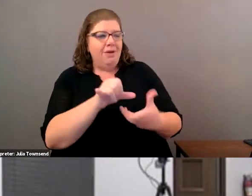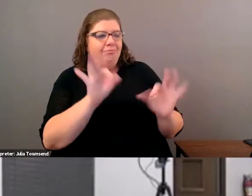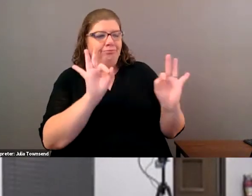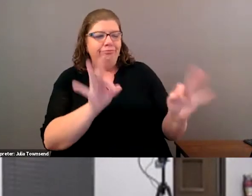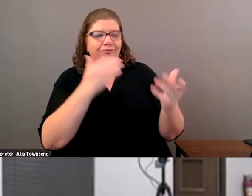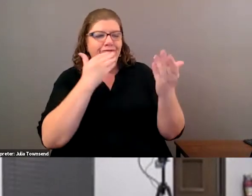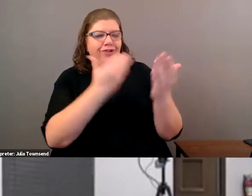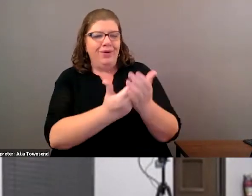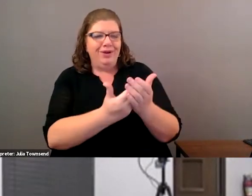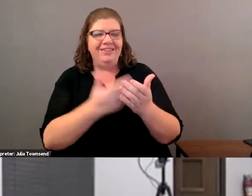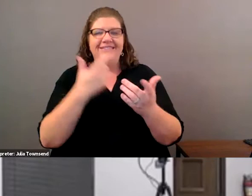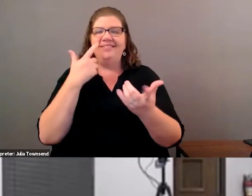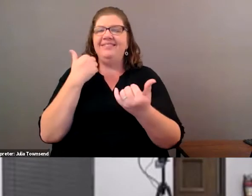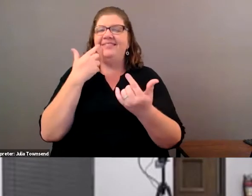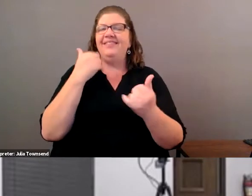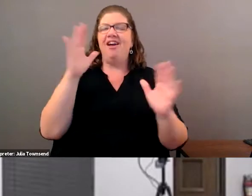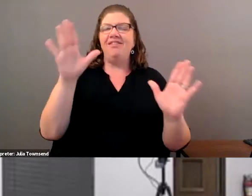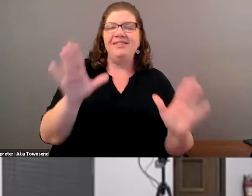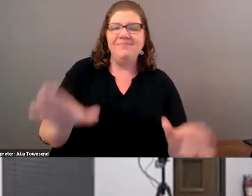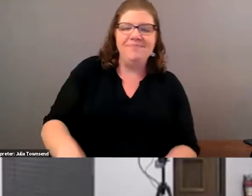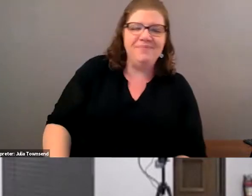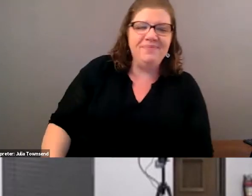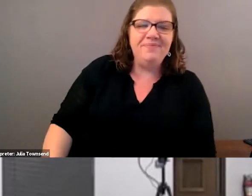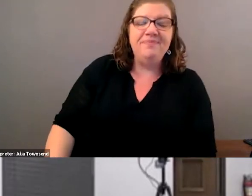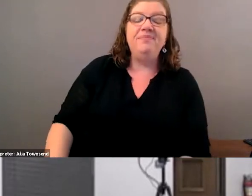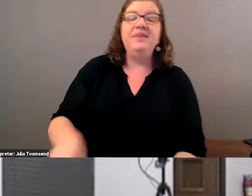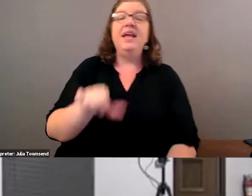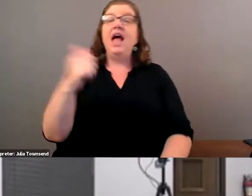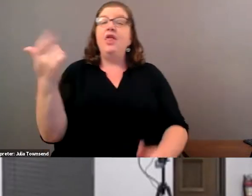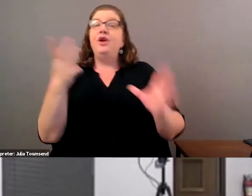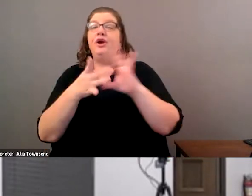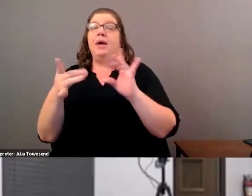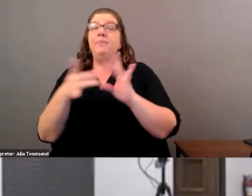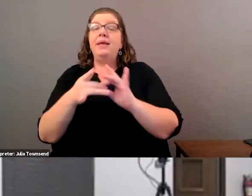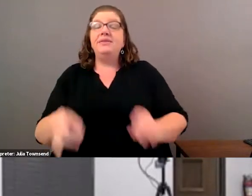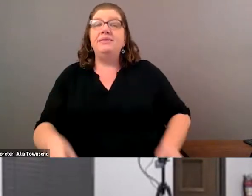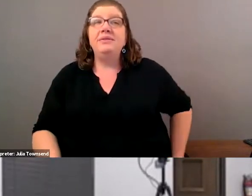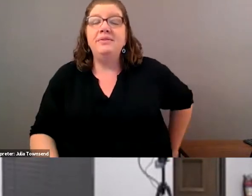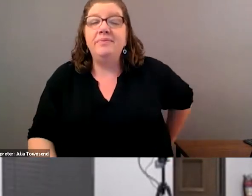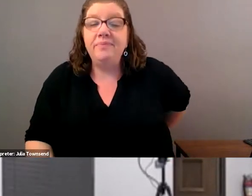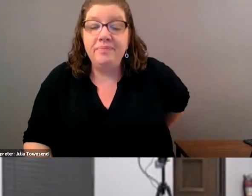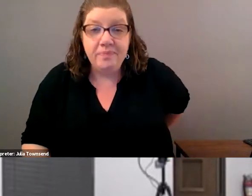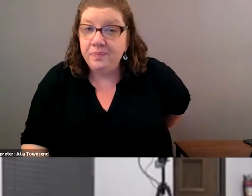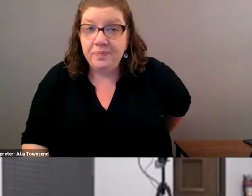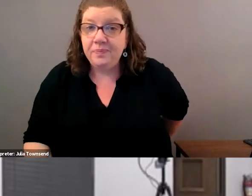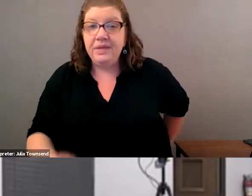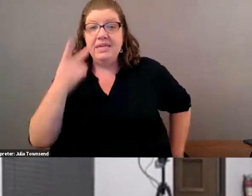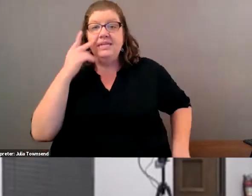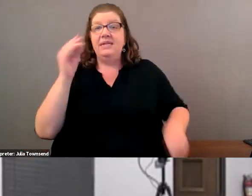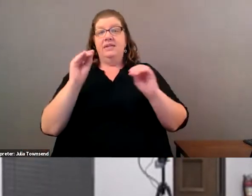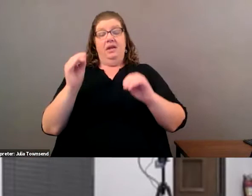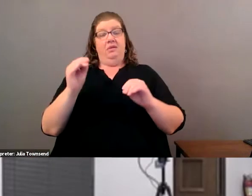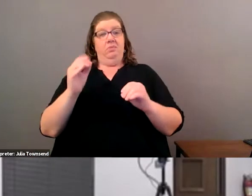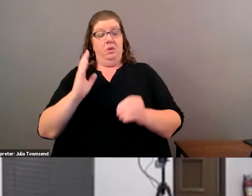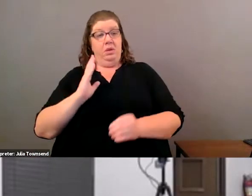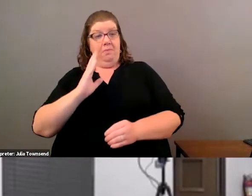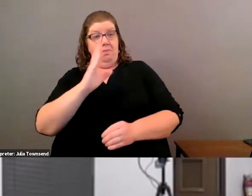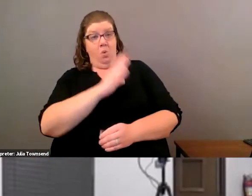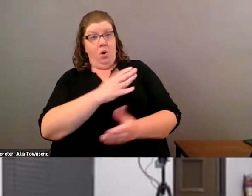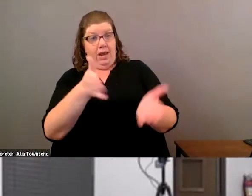excited. Awesome. Any other comments? Seeing none, I'd like to ask the board